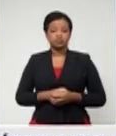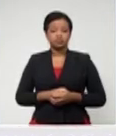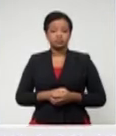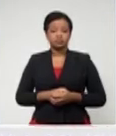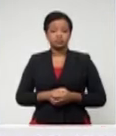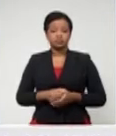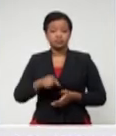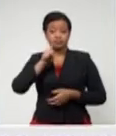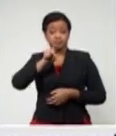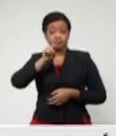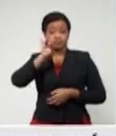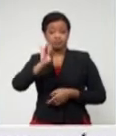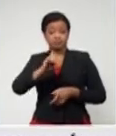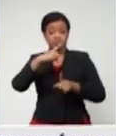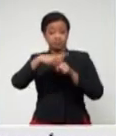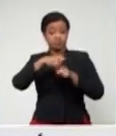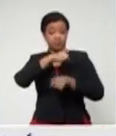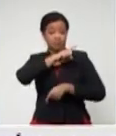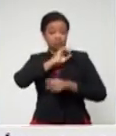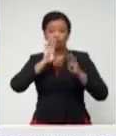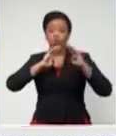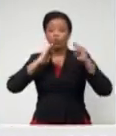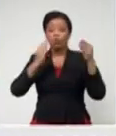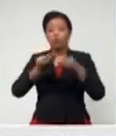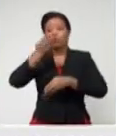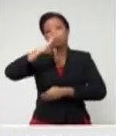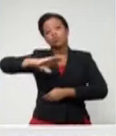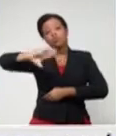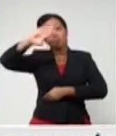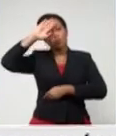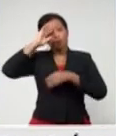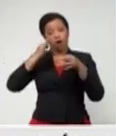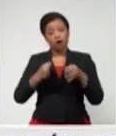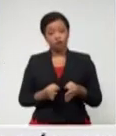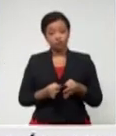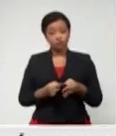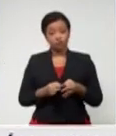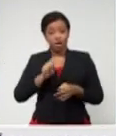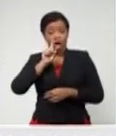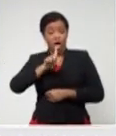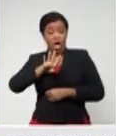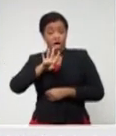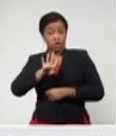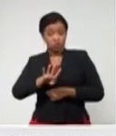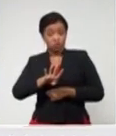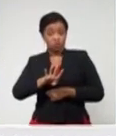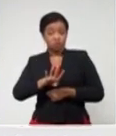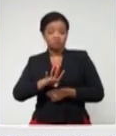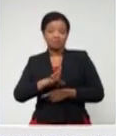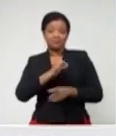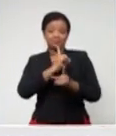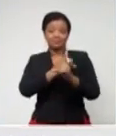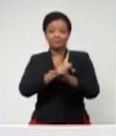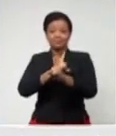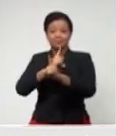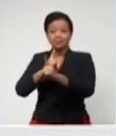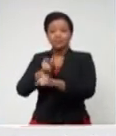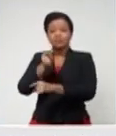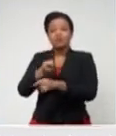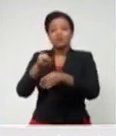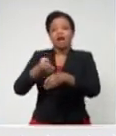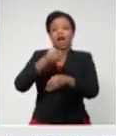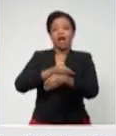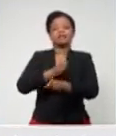The 17 positive cases diagnosed yesterday are all Cubans. 14 of the 17 are